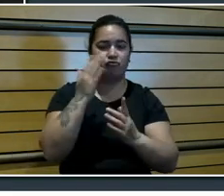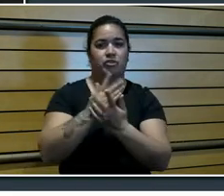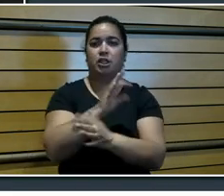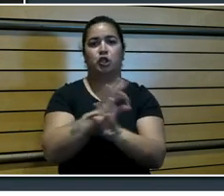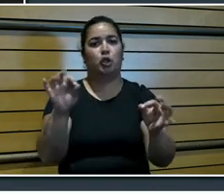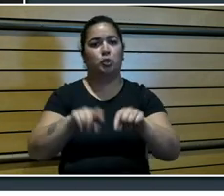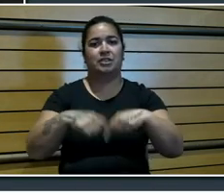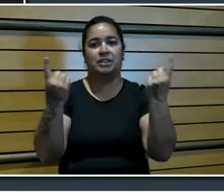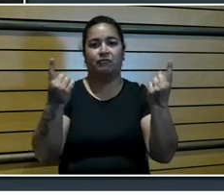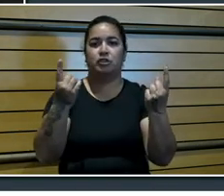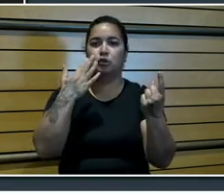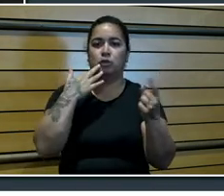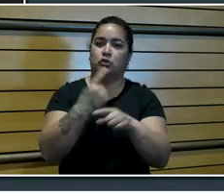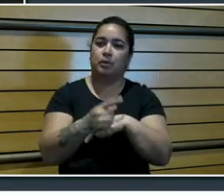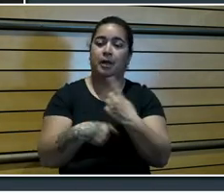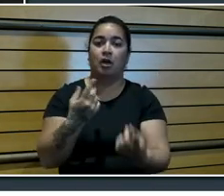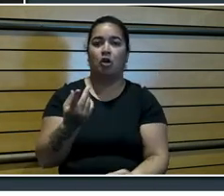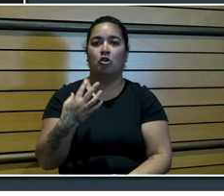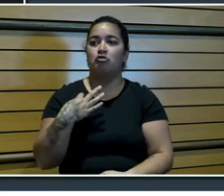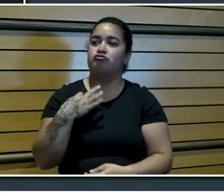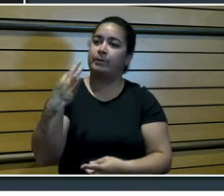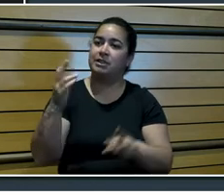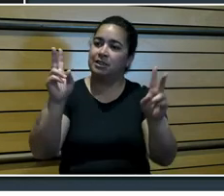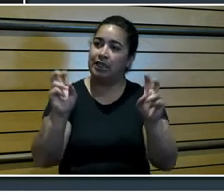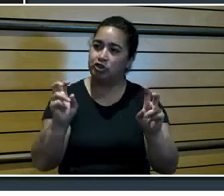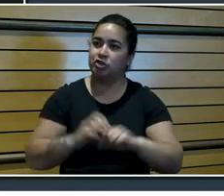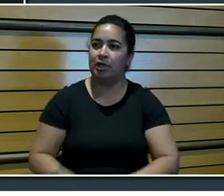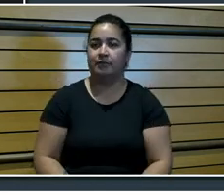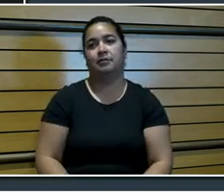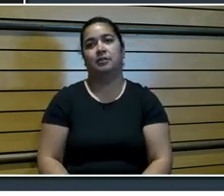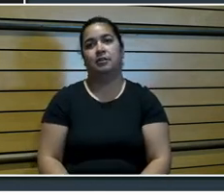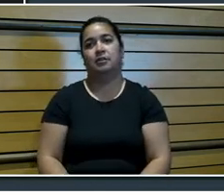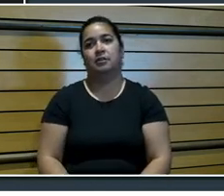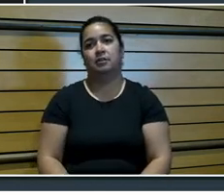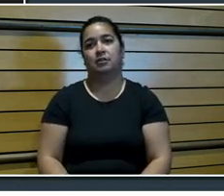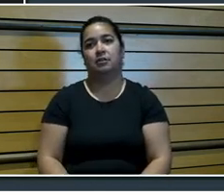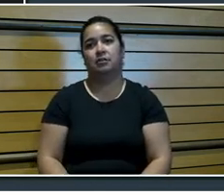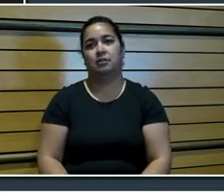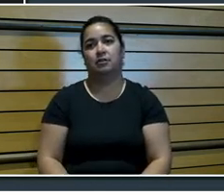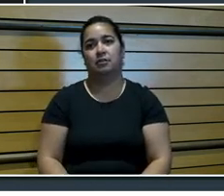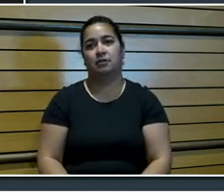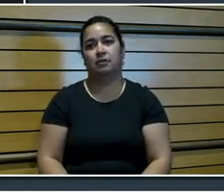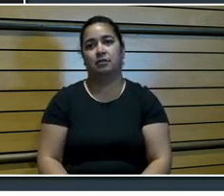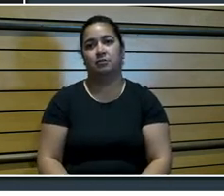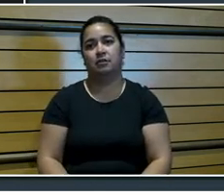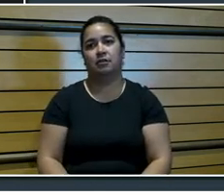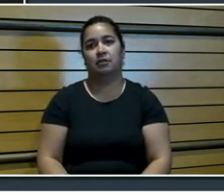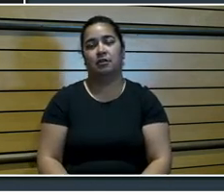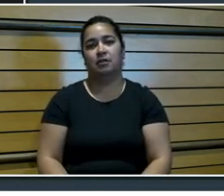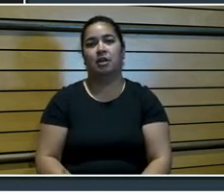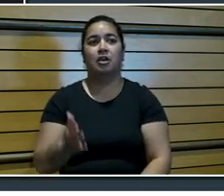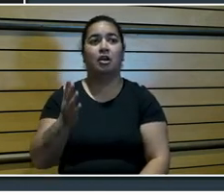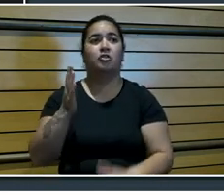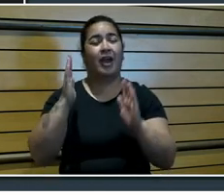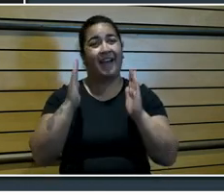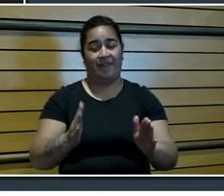of representation. You're required to, I suppose, consider the whole of the